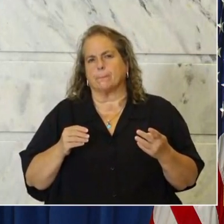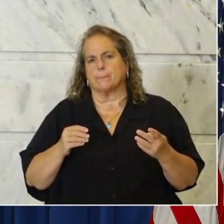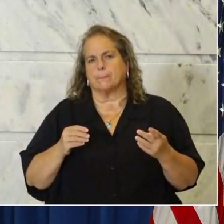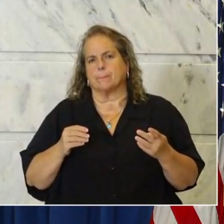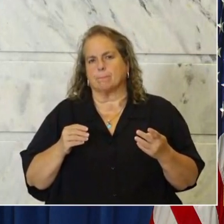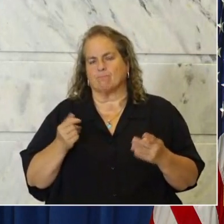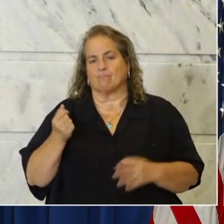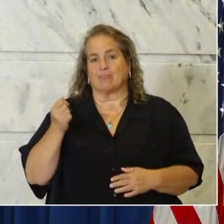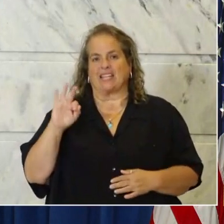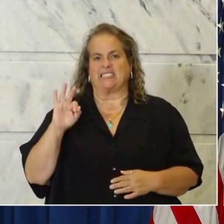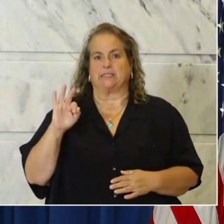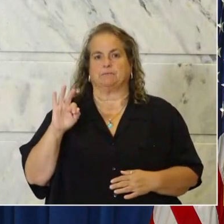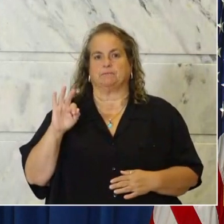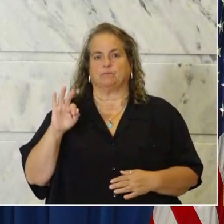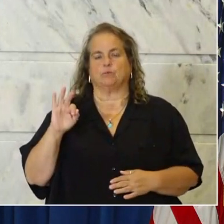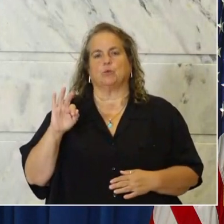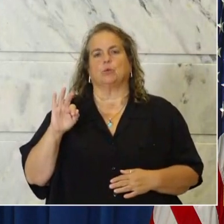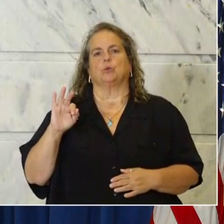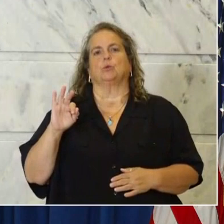19